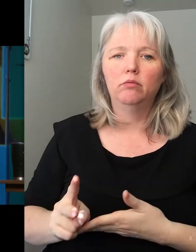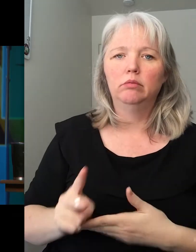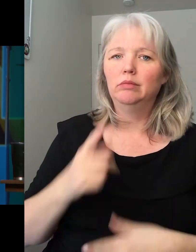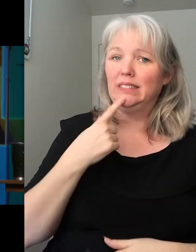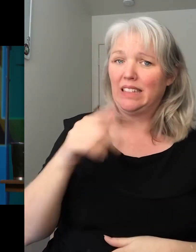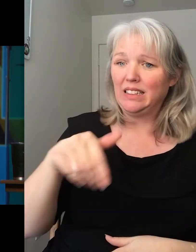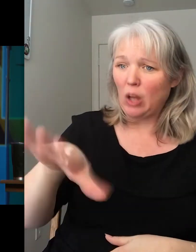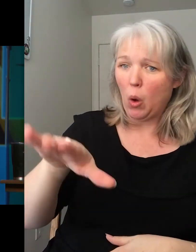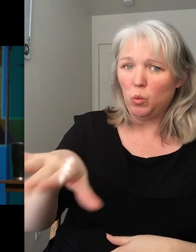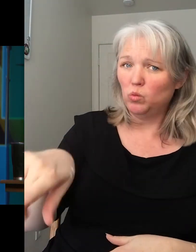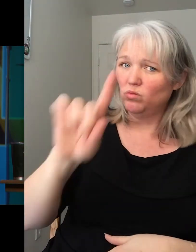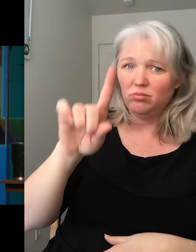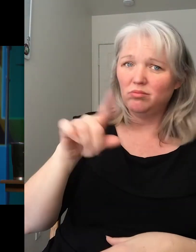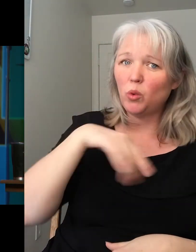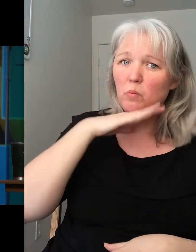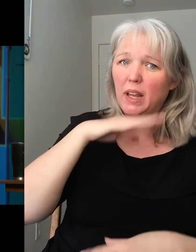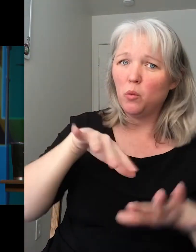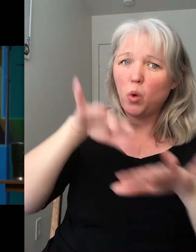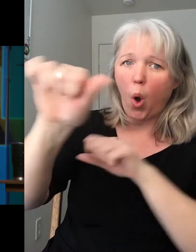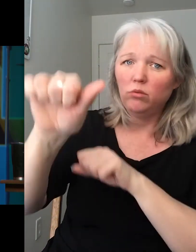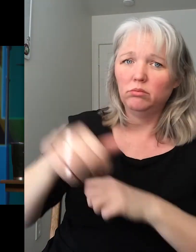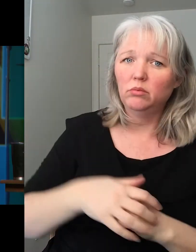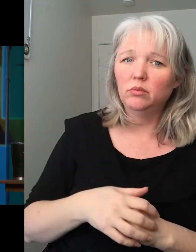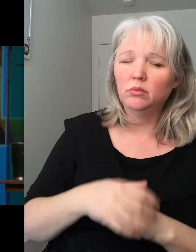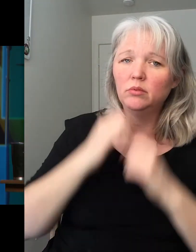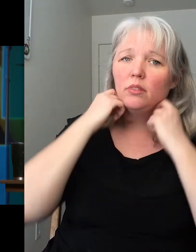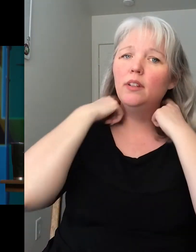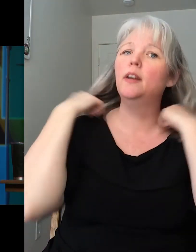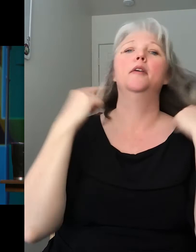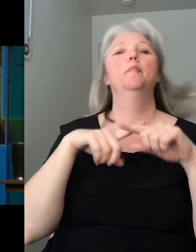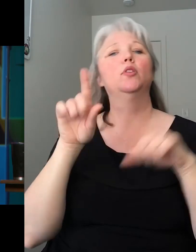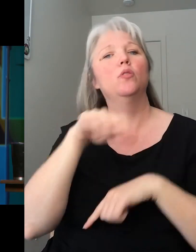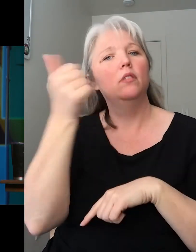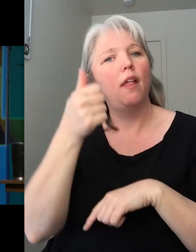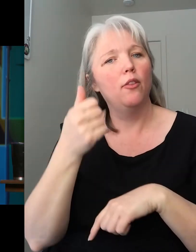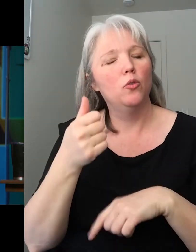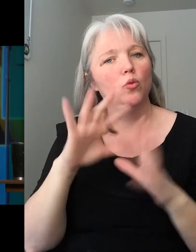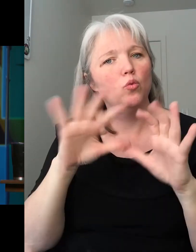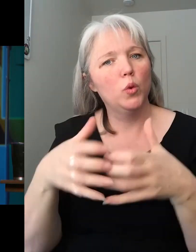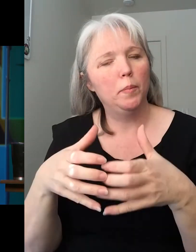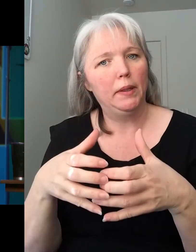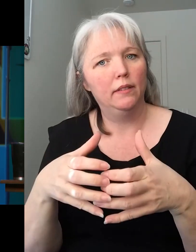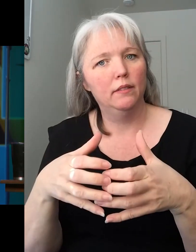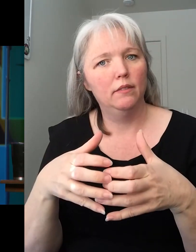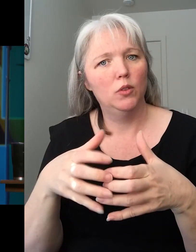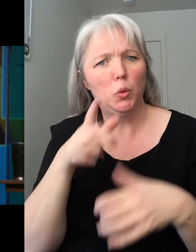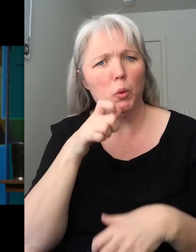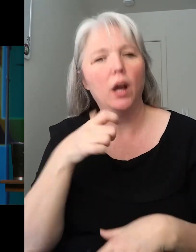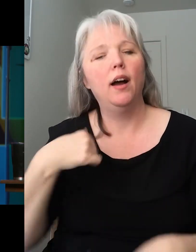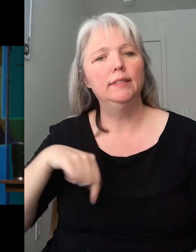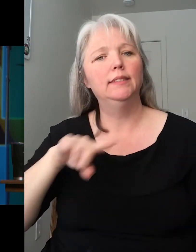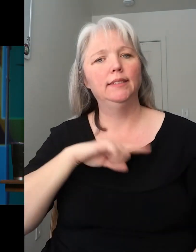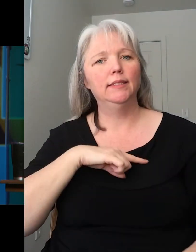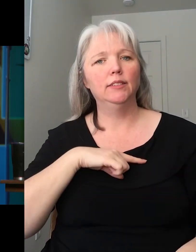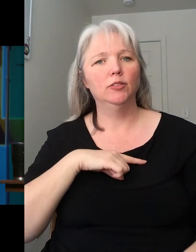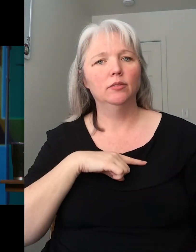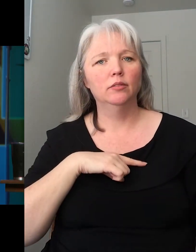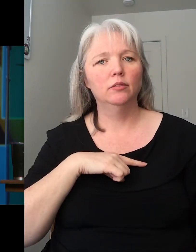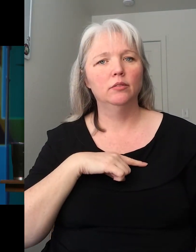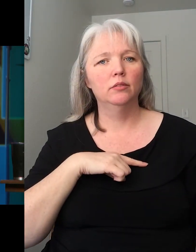all he did was he said, go, and those swine were gone. But there's one other group, and that's